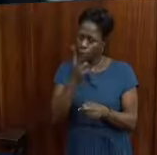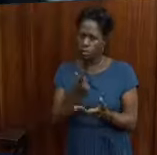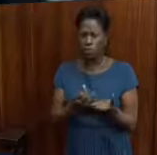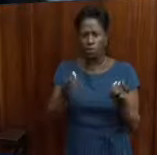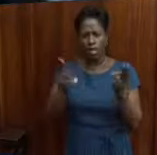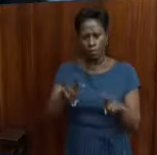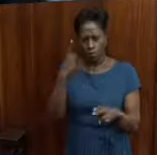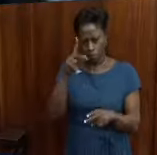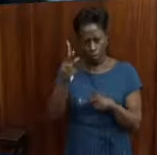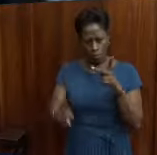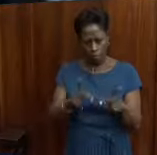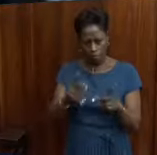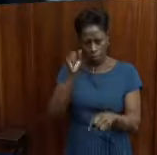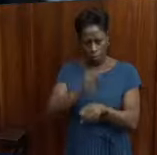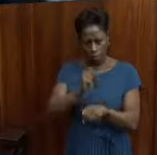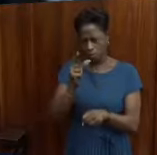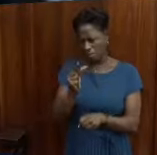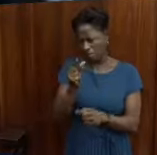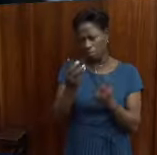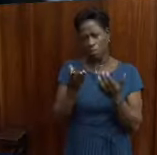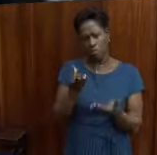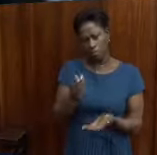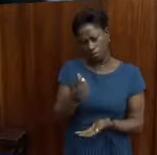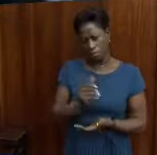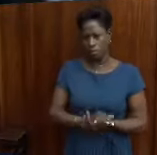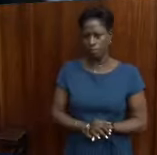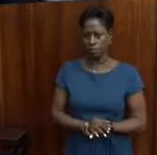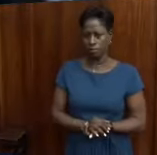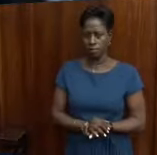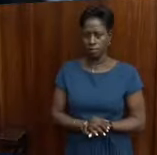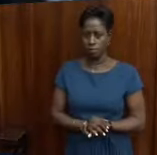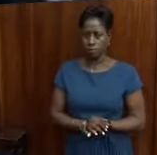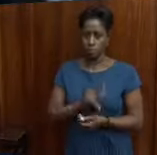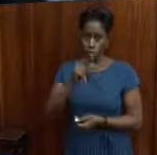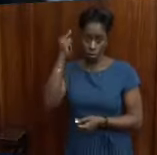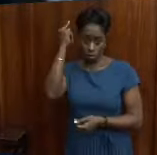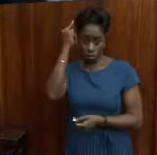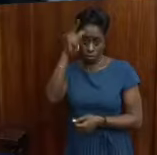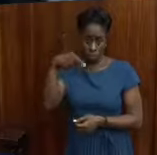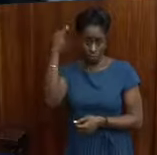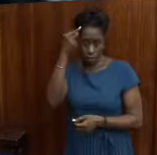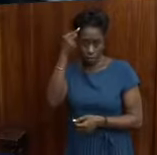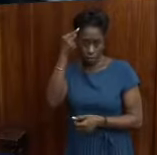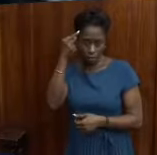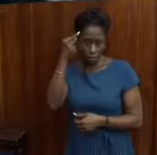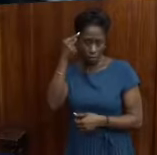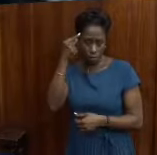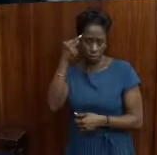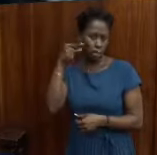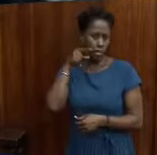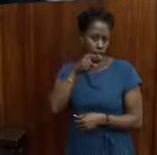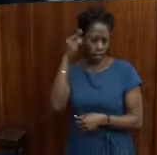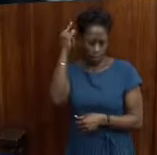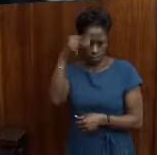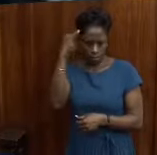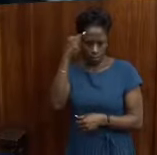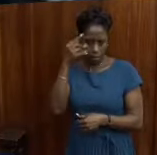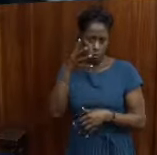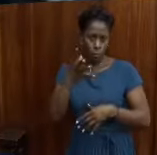low-paid workers. As the leader of a party that is guided by the principles of bread, freedom, and justice, my government will